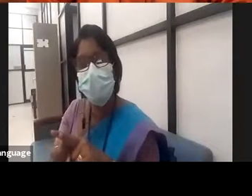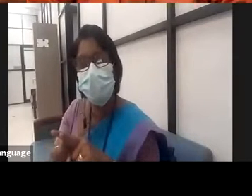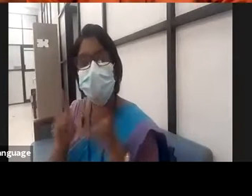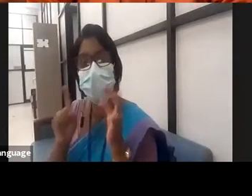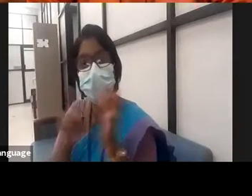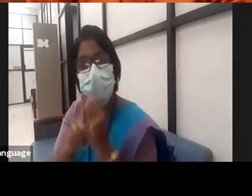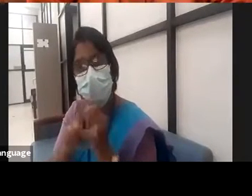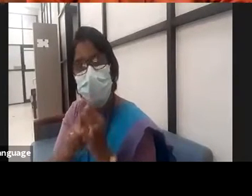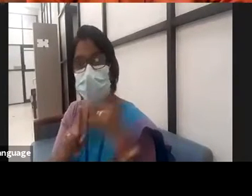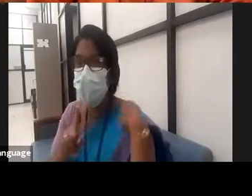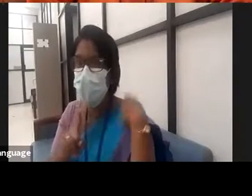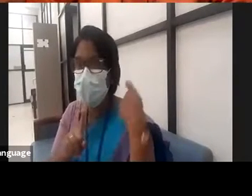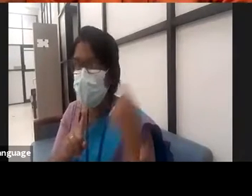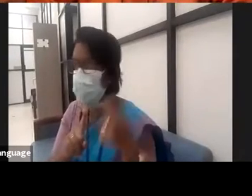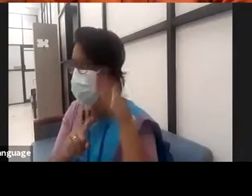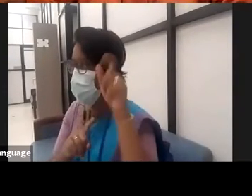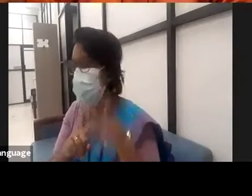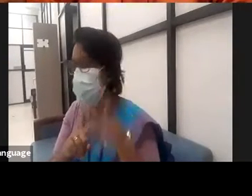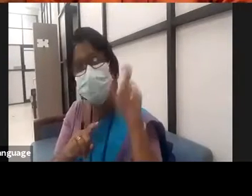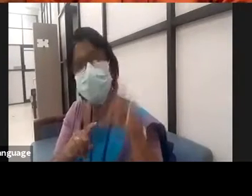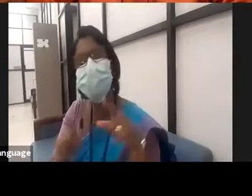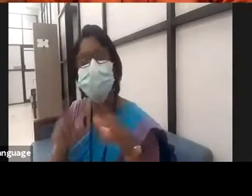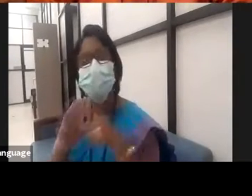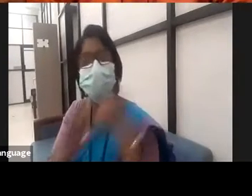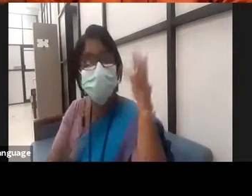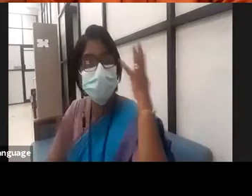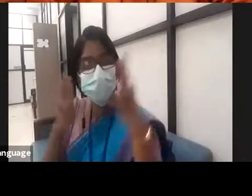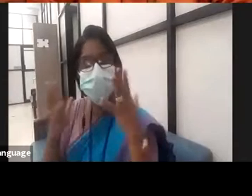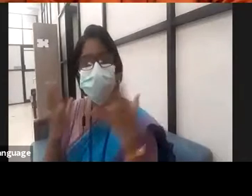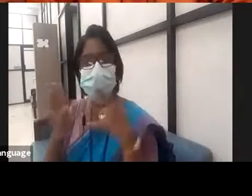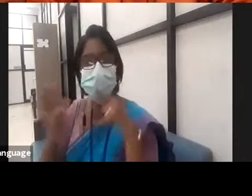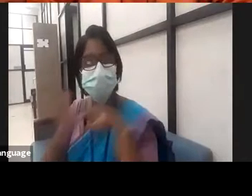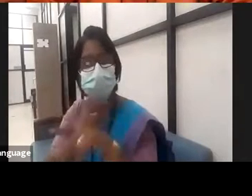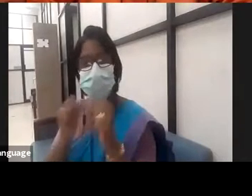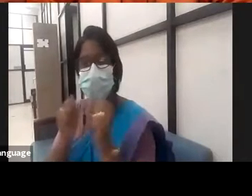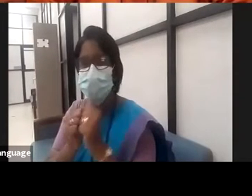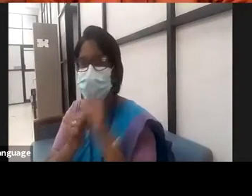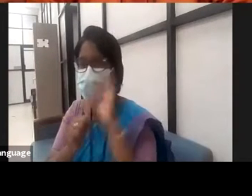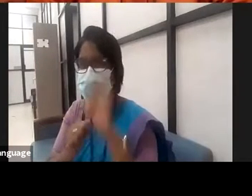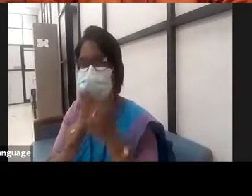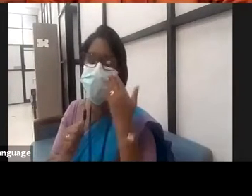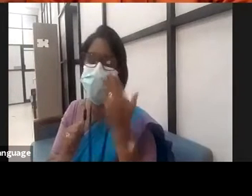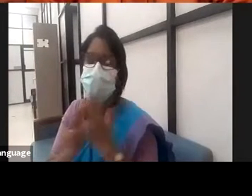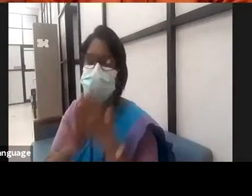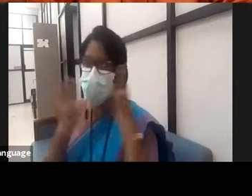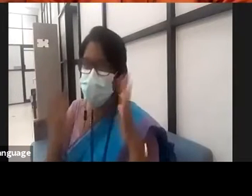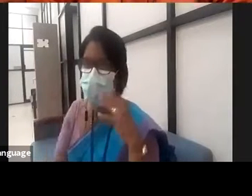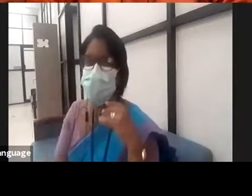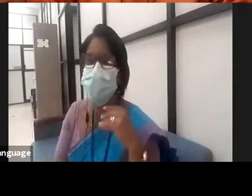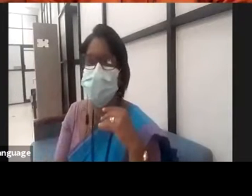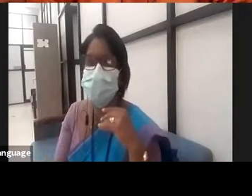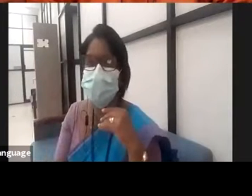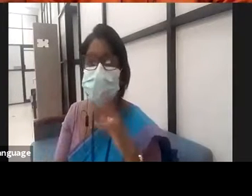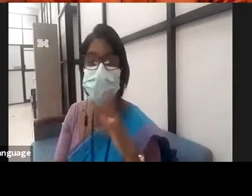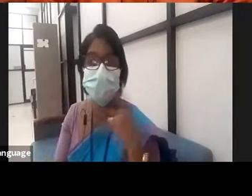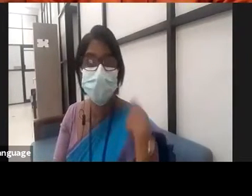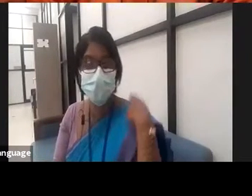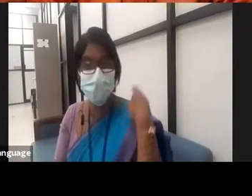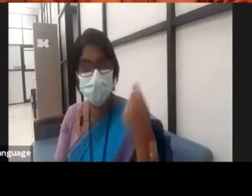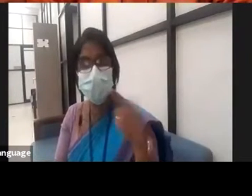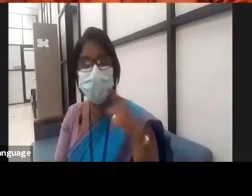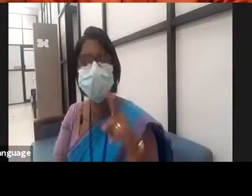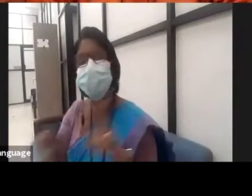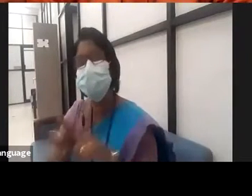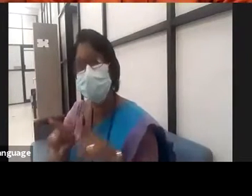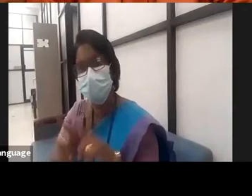worldwide. So this idea of social enterprise and the concern